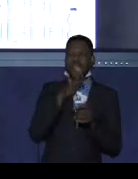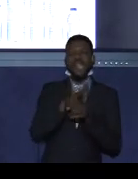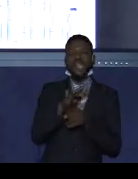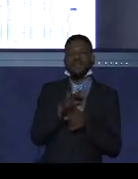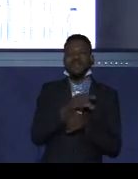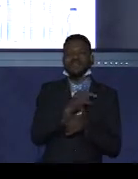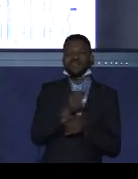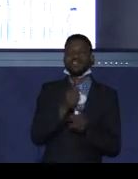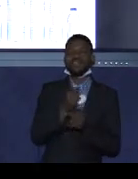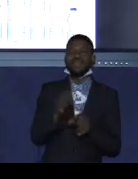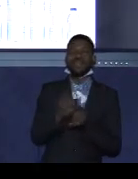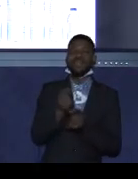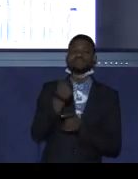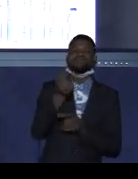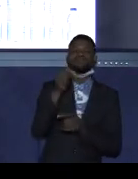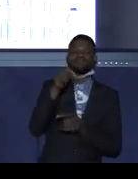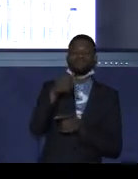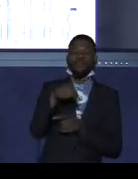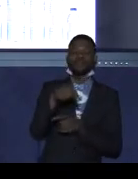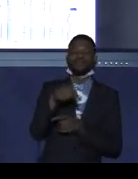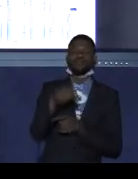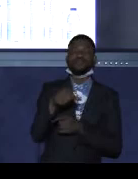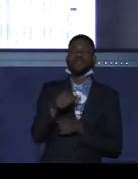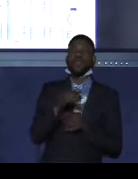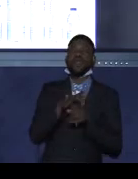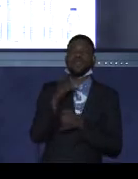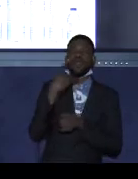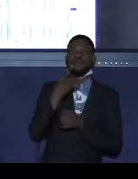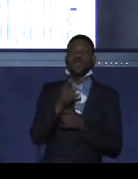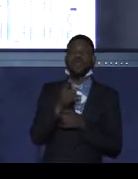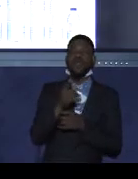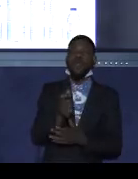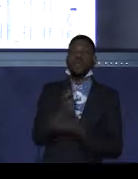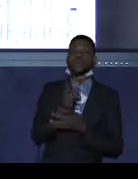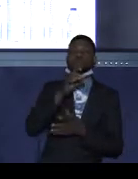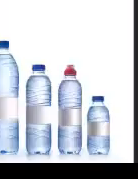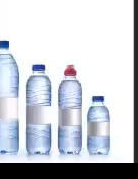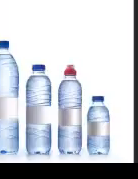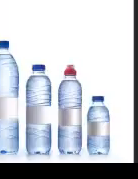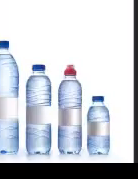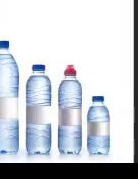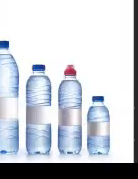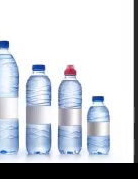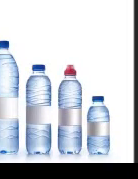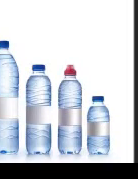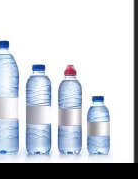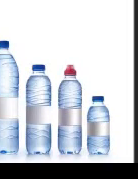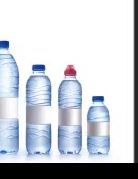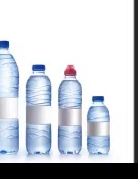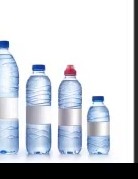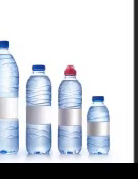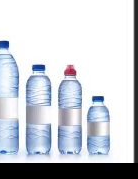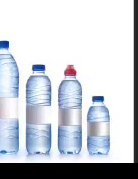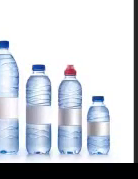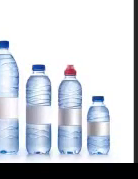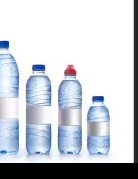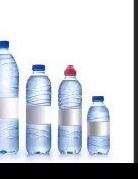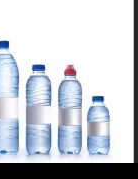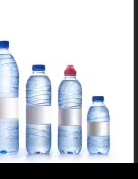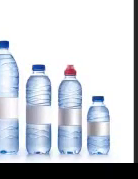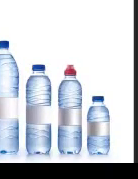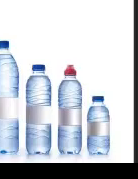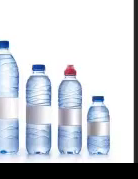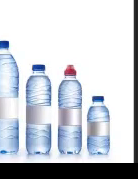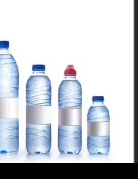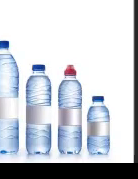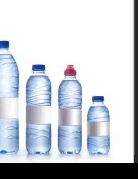because that's like a drop. Okay, then containers for holding drinks that will be consumed by one person, you know, a